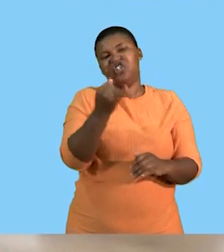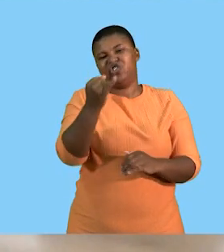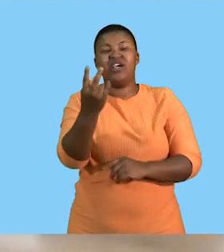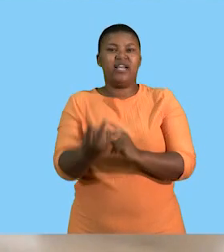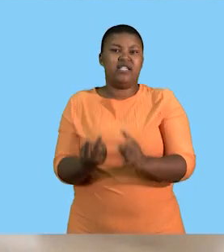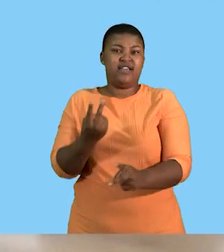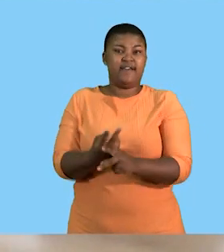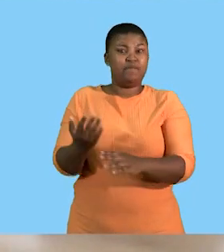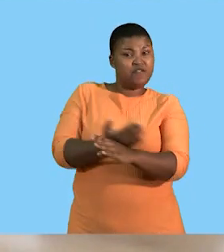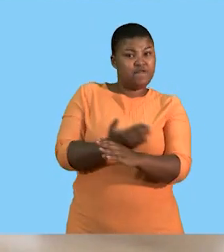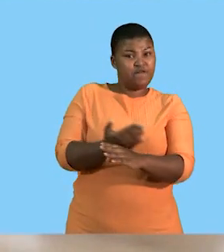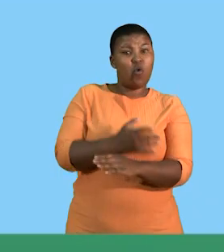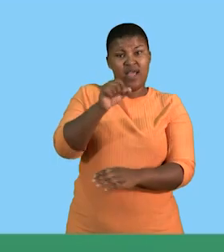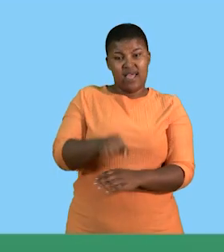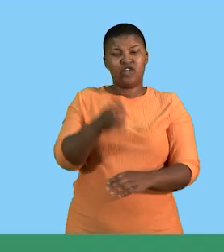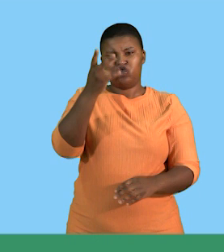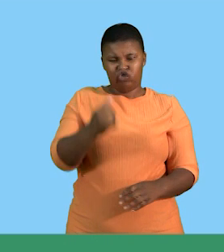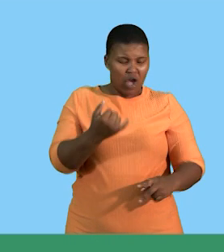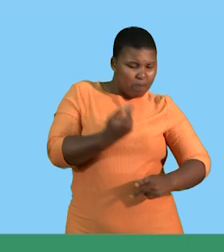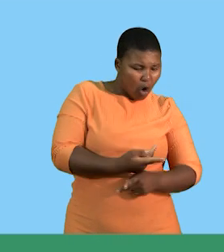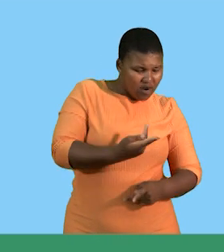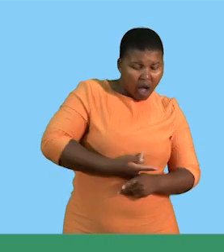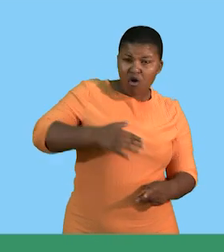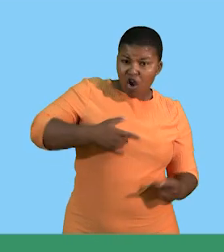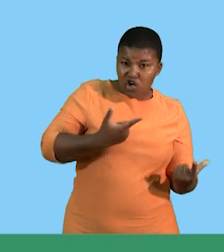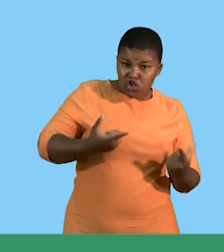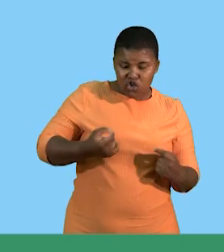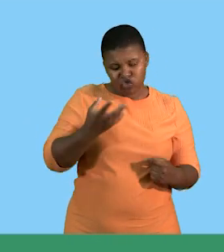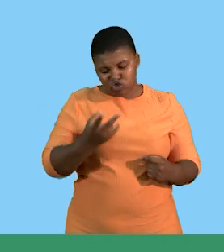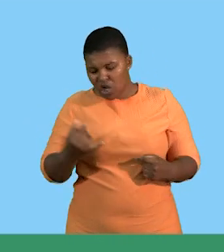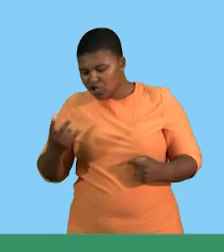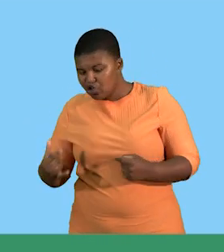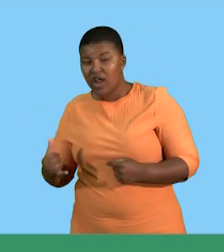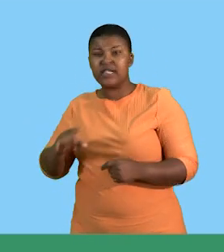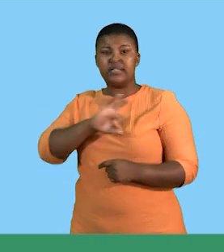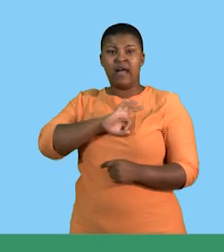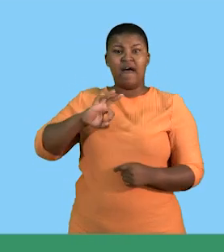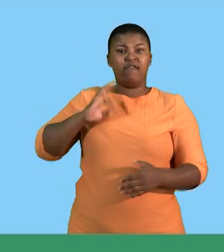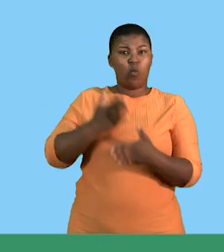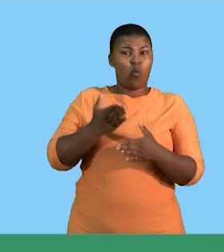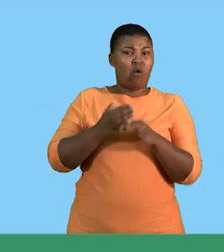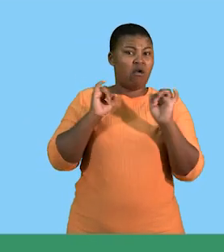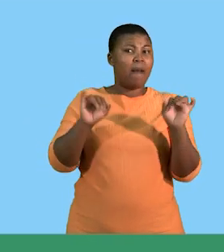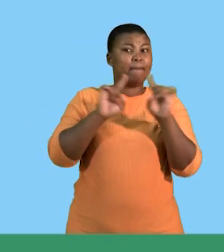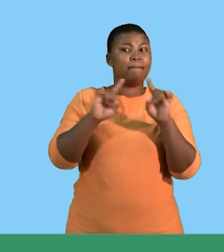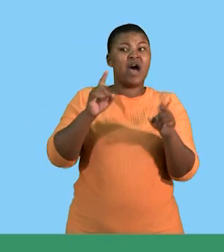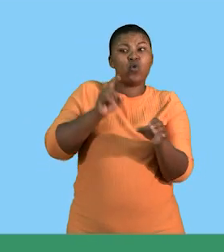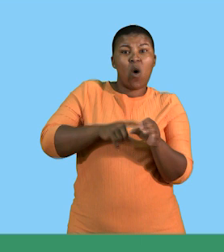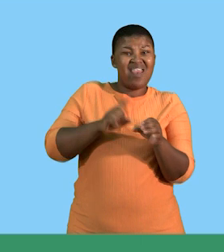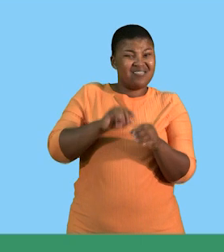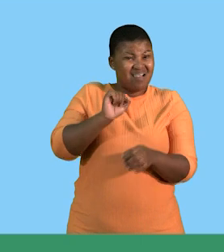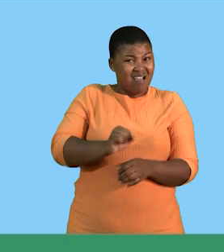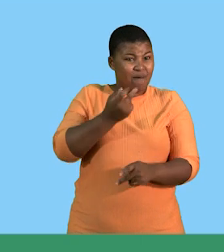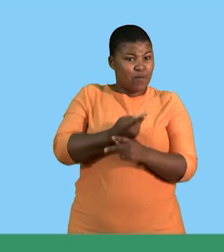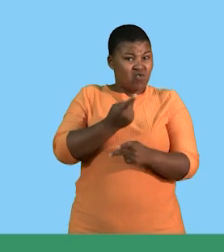beforehand, yes, we will check these things, the raw materials and the employees' work. But we will only check the quality